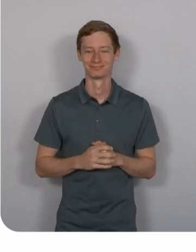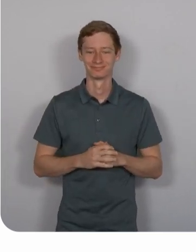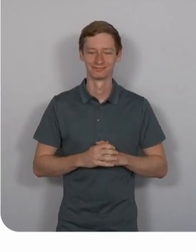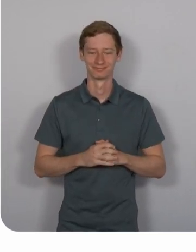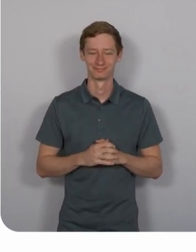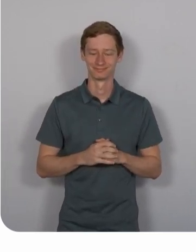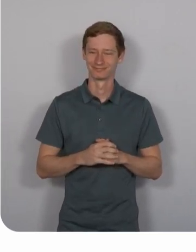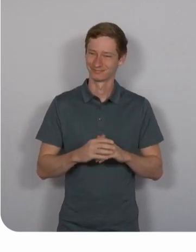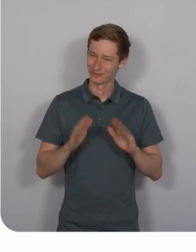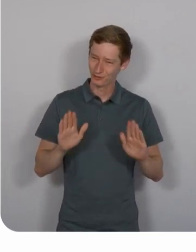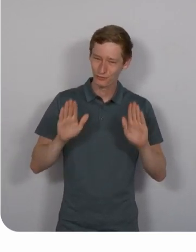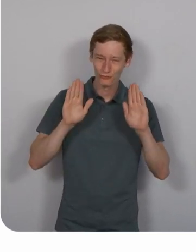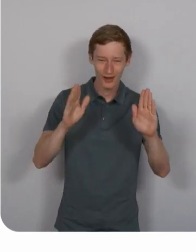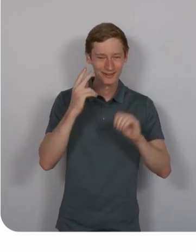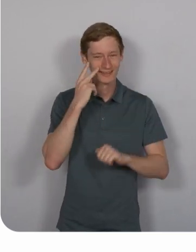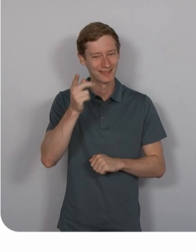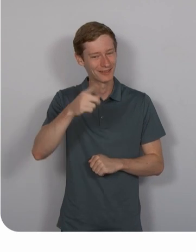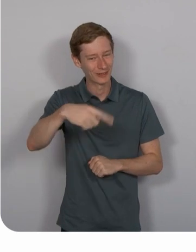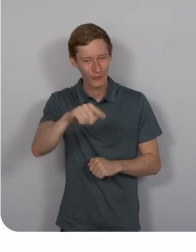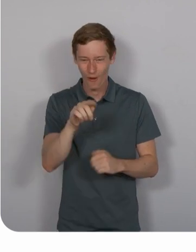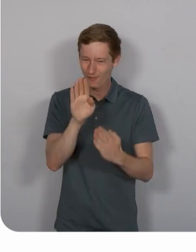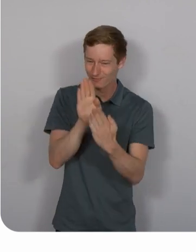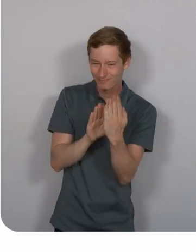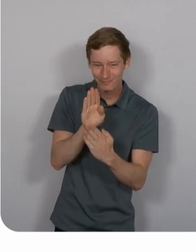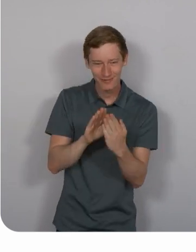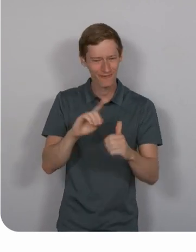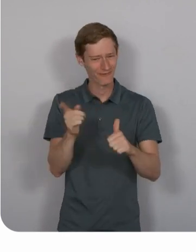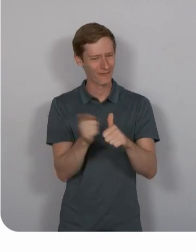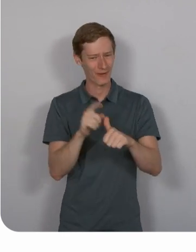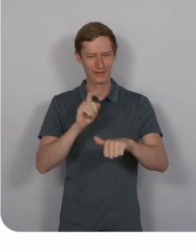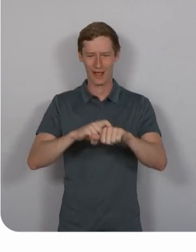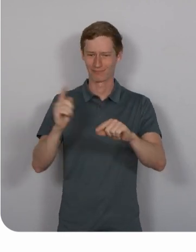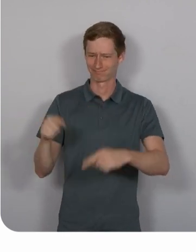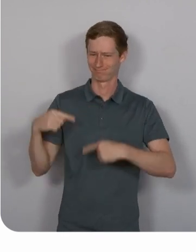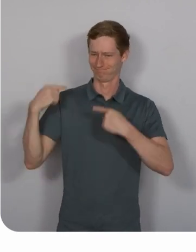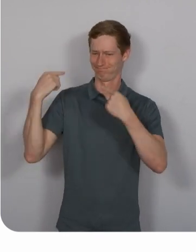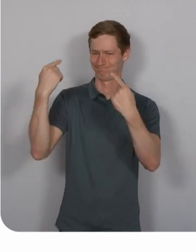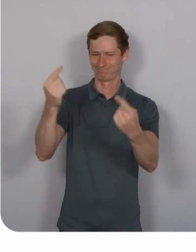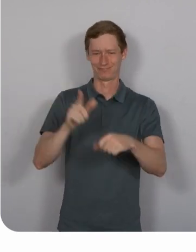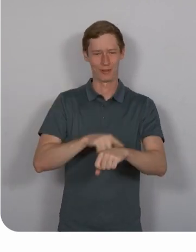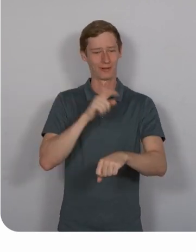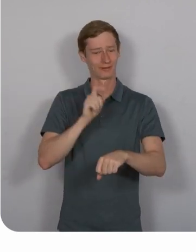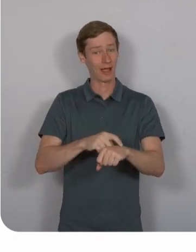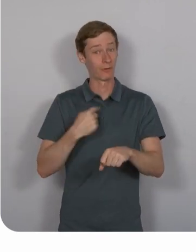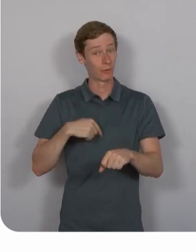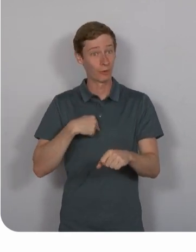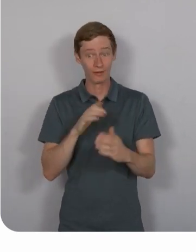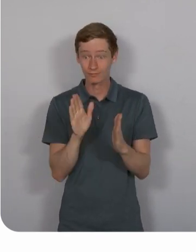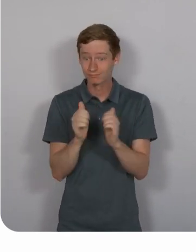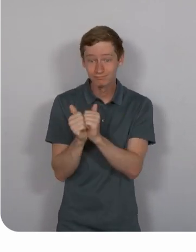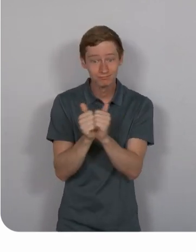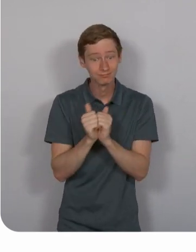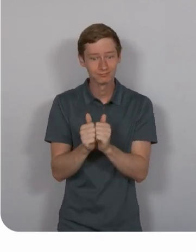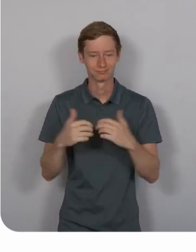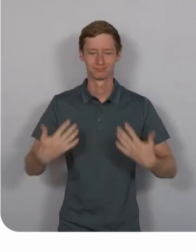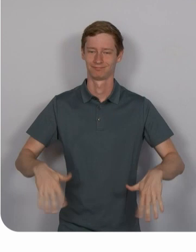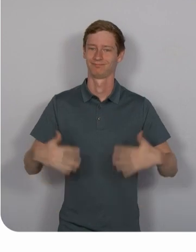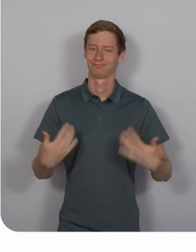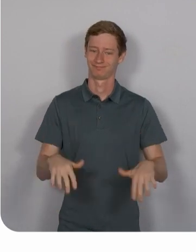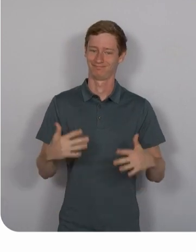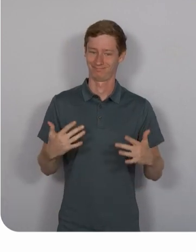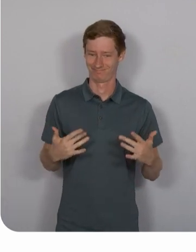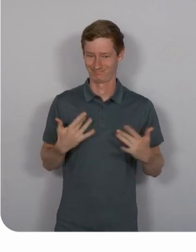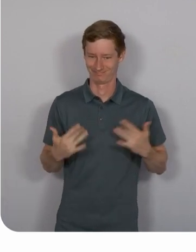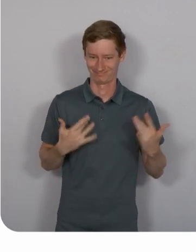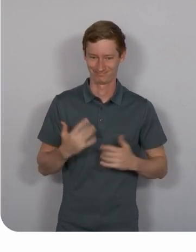It is really good to be in person with all of you. It has been quite a bit since we've done one of these live. It's really fun